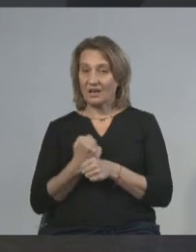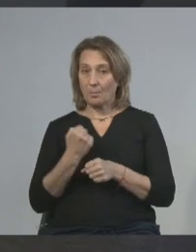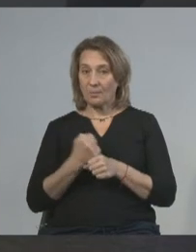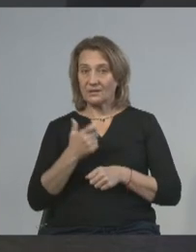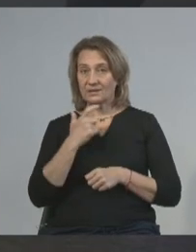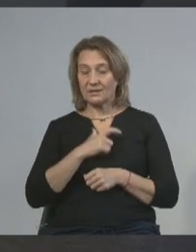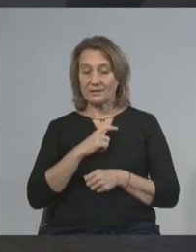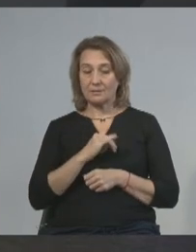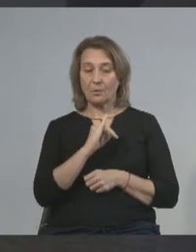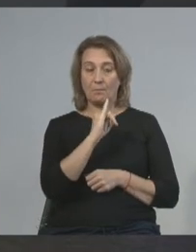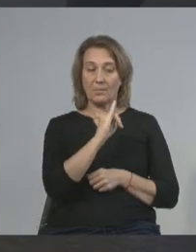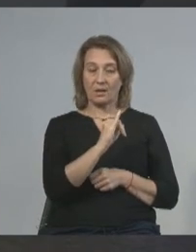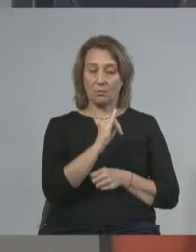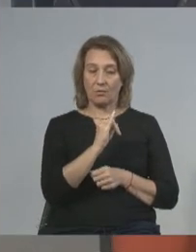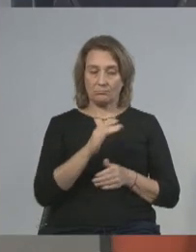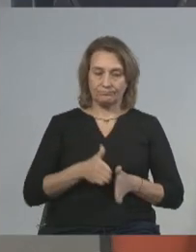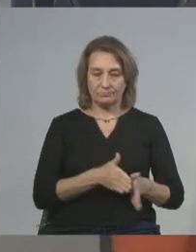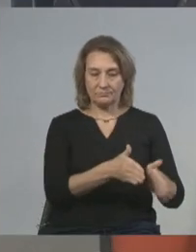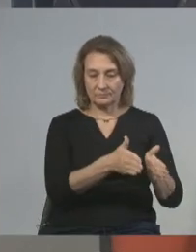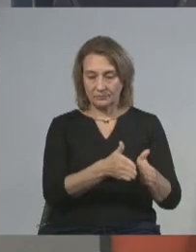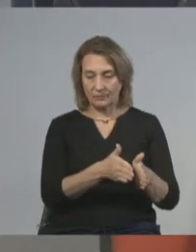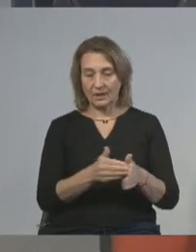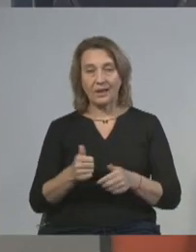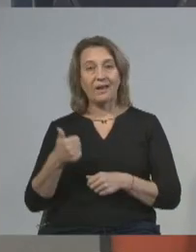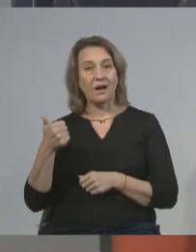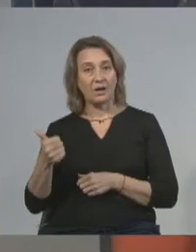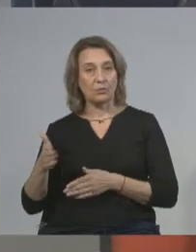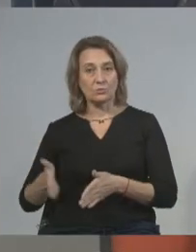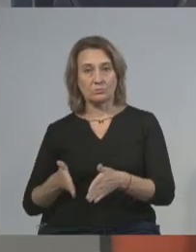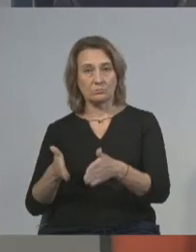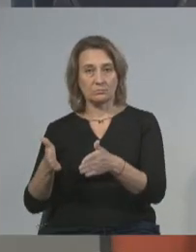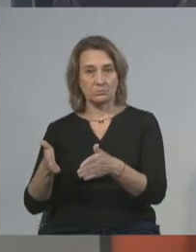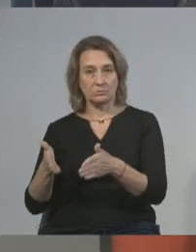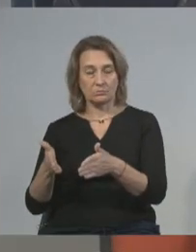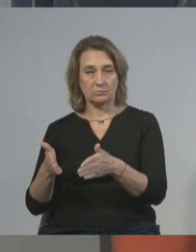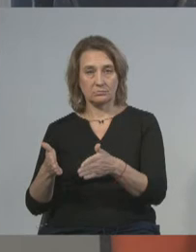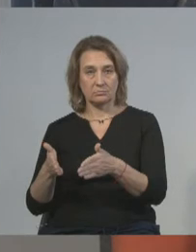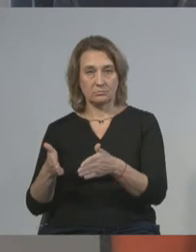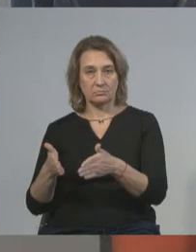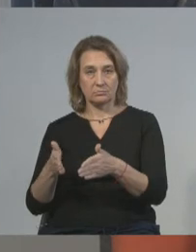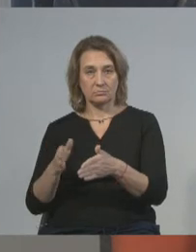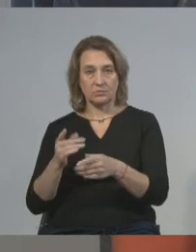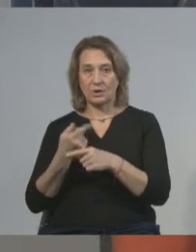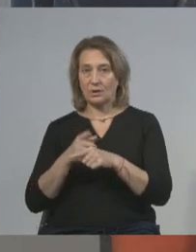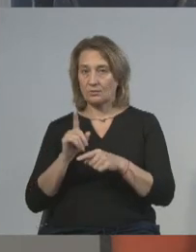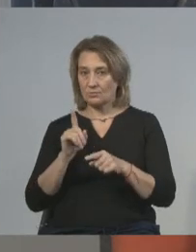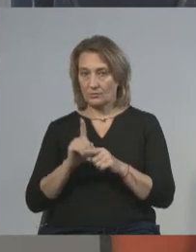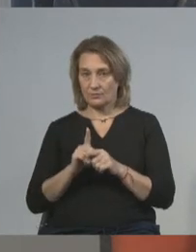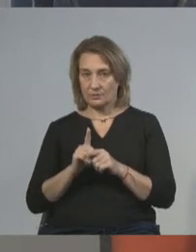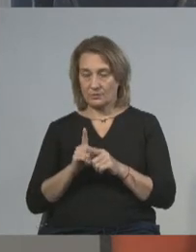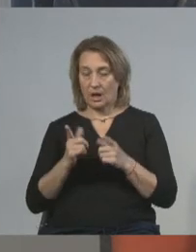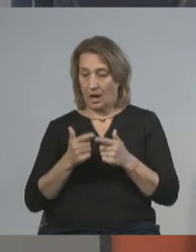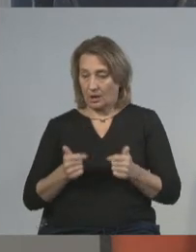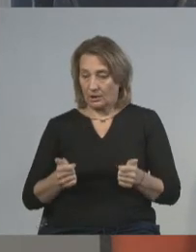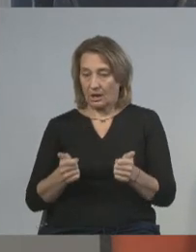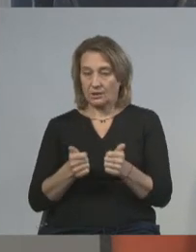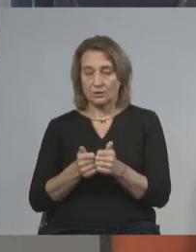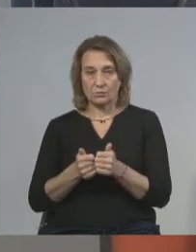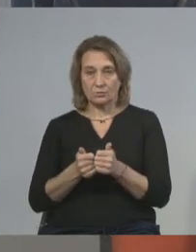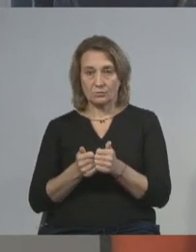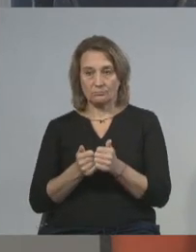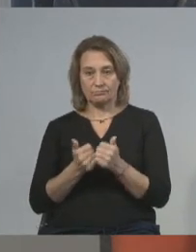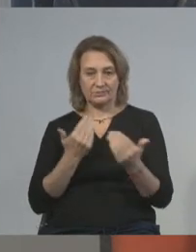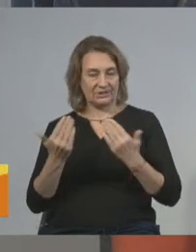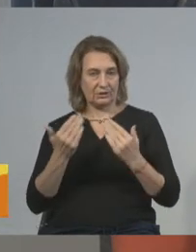and to develop a bad scenario and good scenario and it's not content strategy no no the organizational